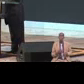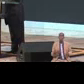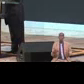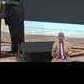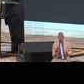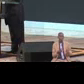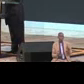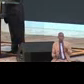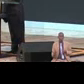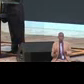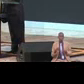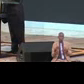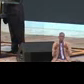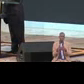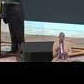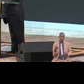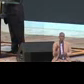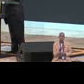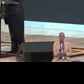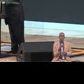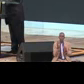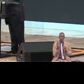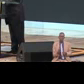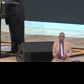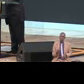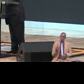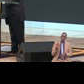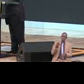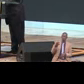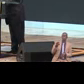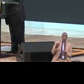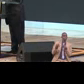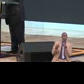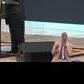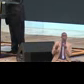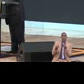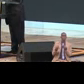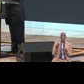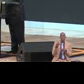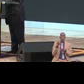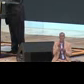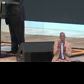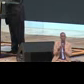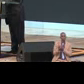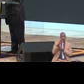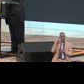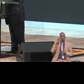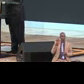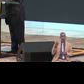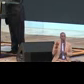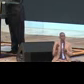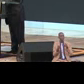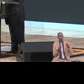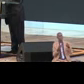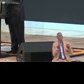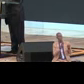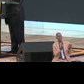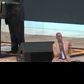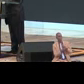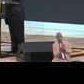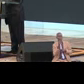And even people around you, they could point at you as a changed man, as